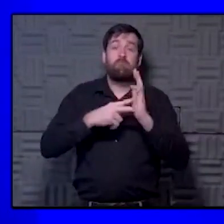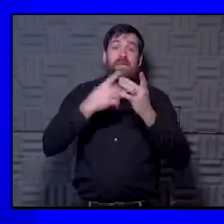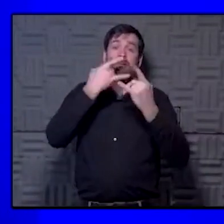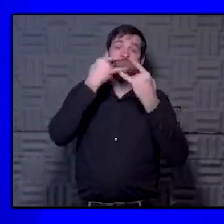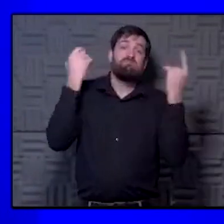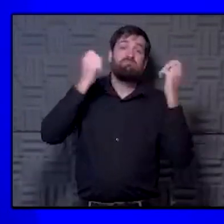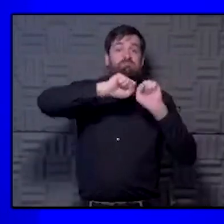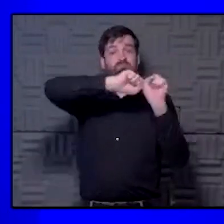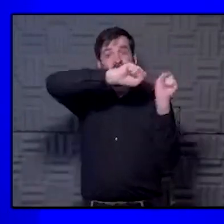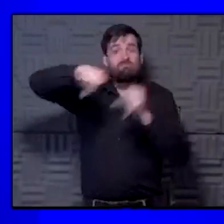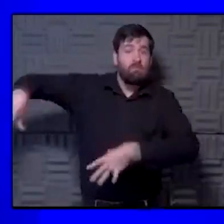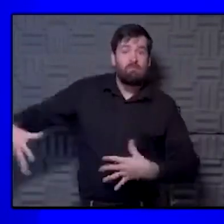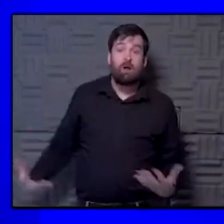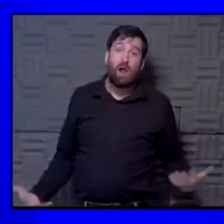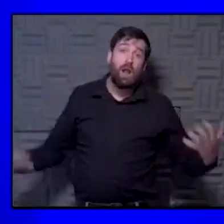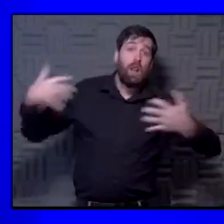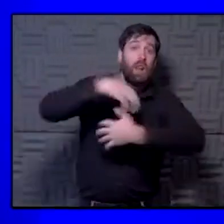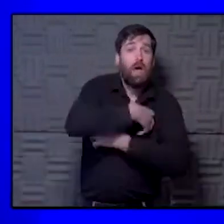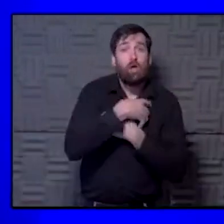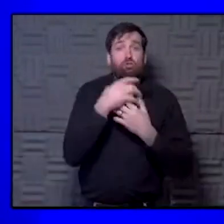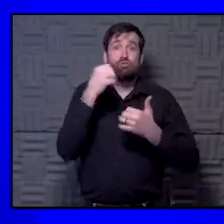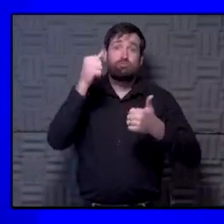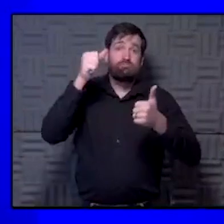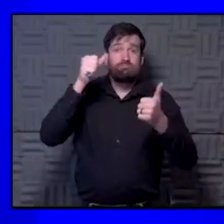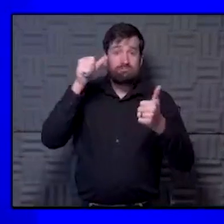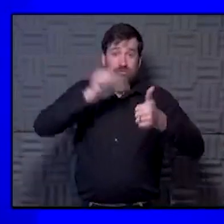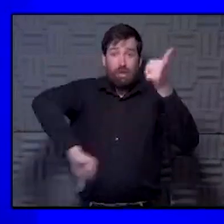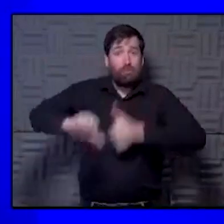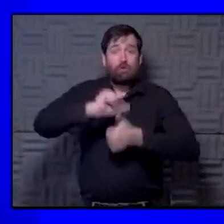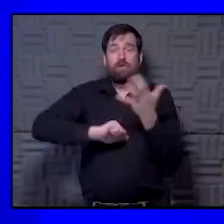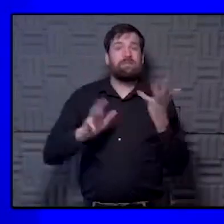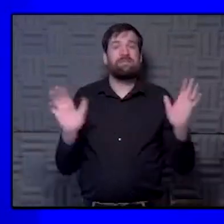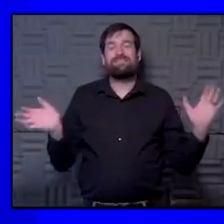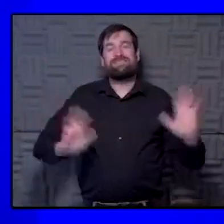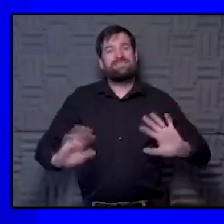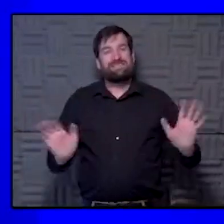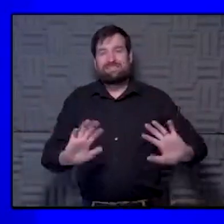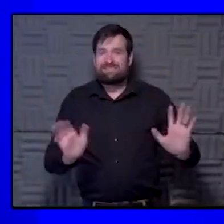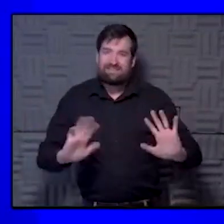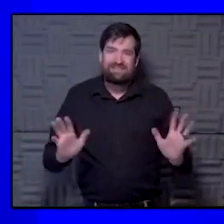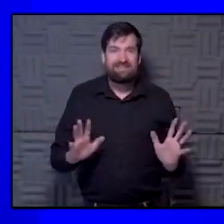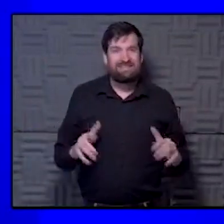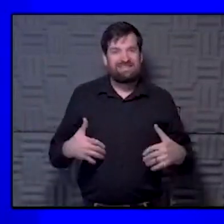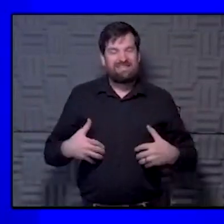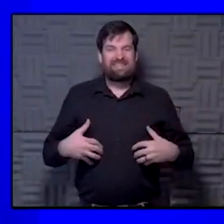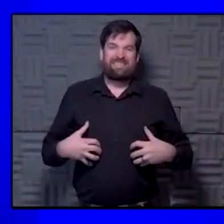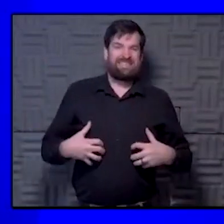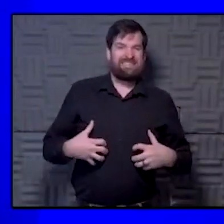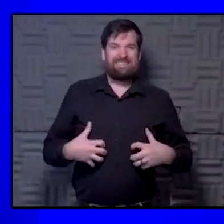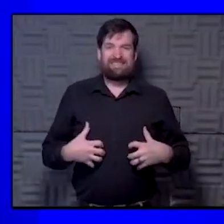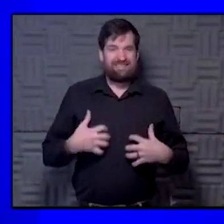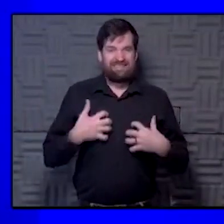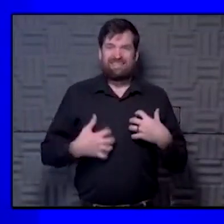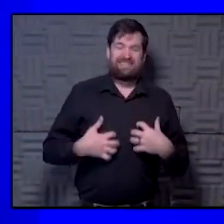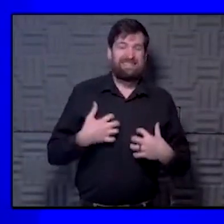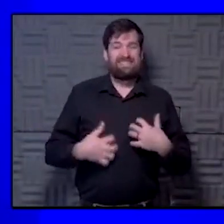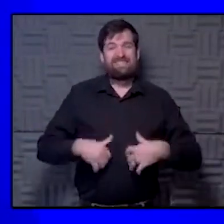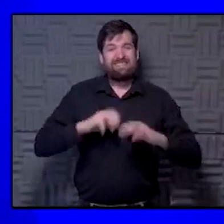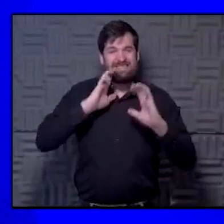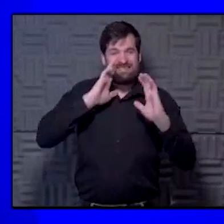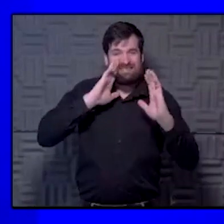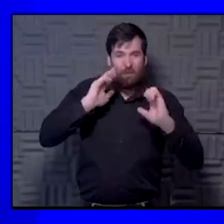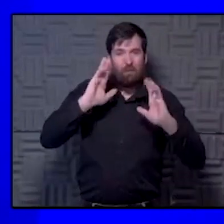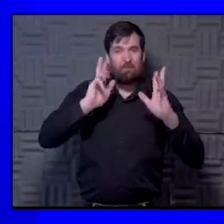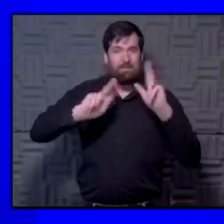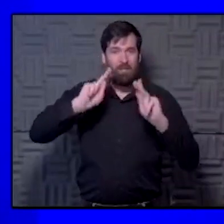mask and, hug a stranger. This is a little nerve-wracking for me. So, I hope people